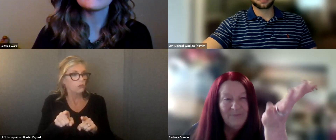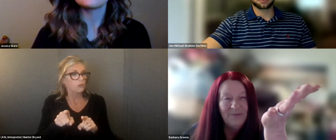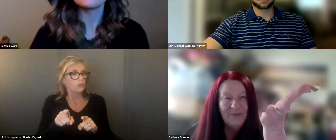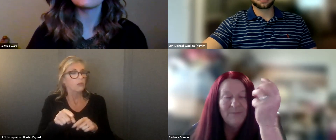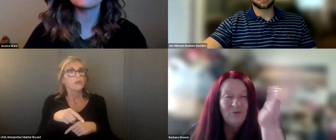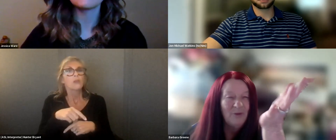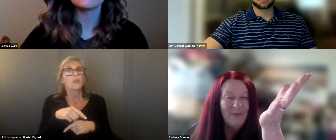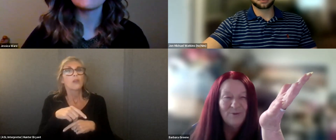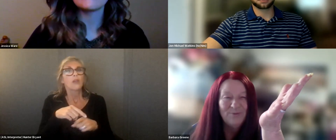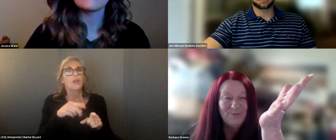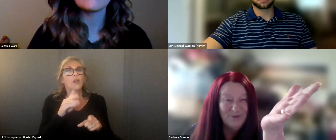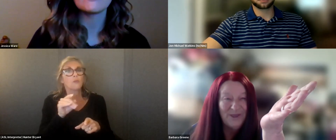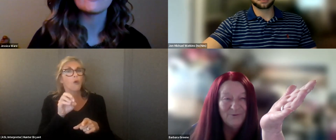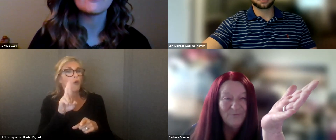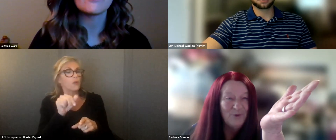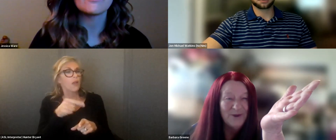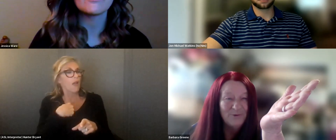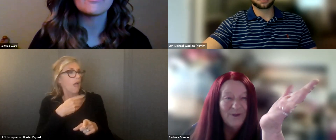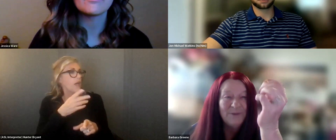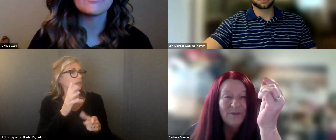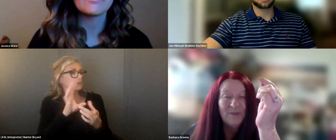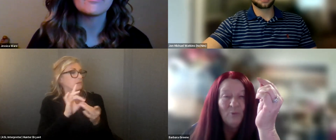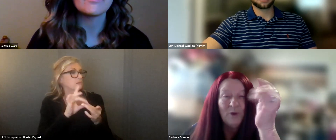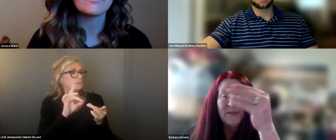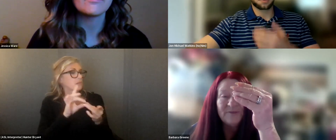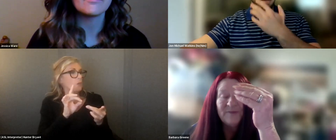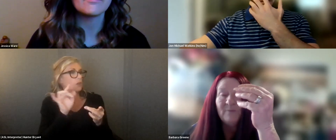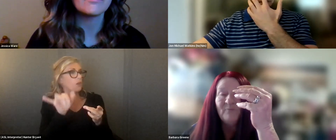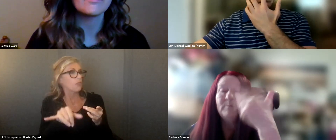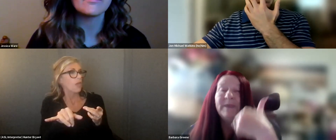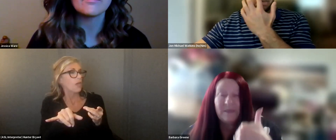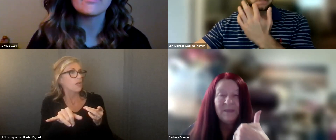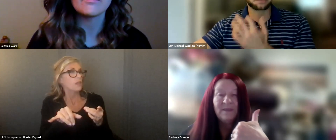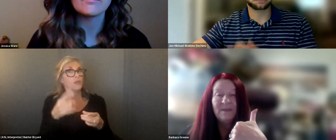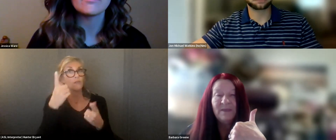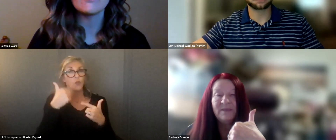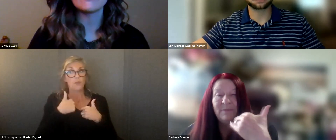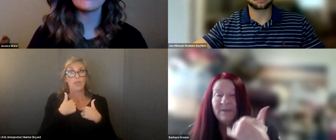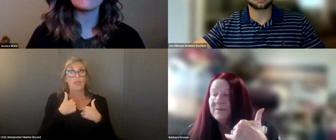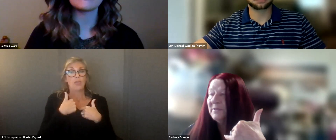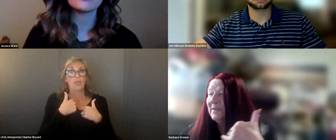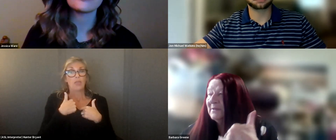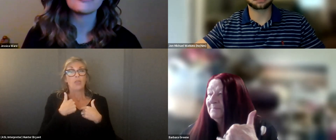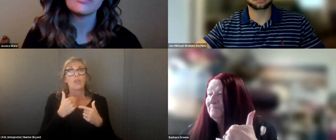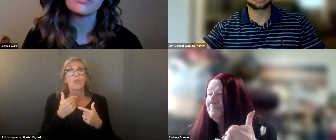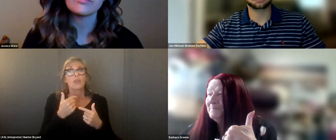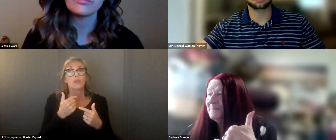And I think maybe Jon-Michael, I don't know if you can or not, but what I can say for me